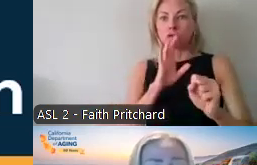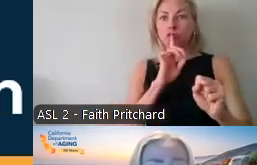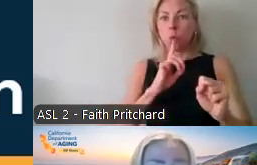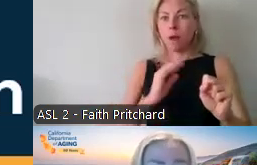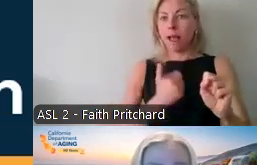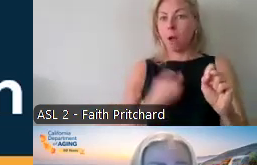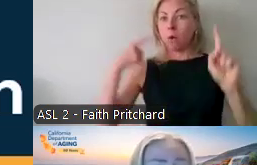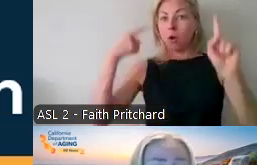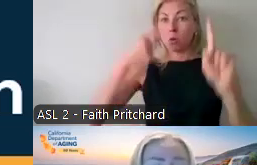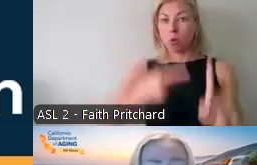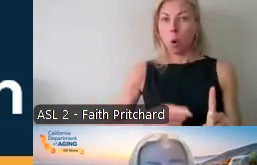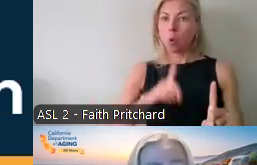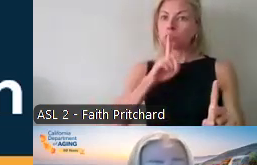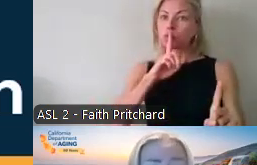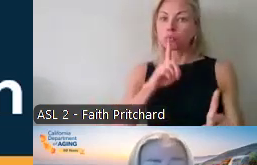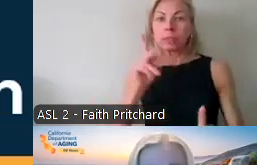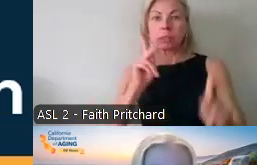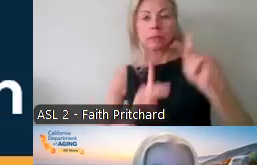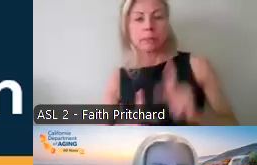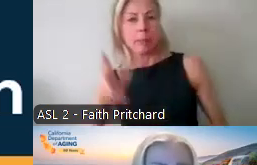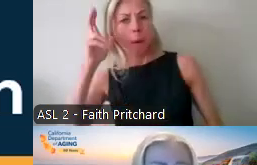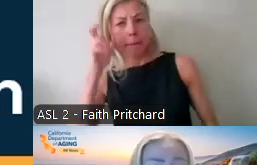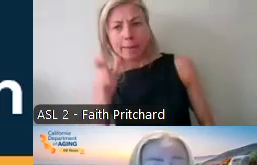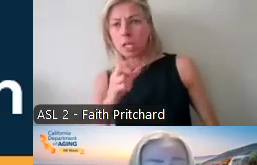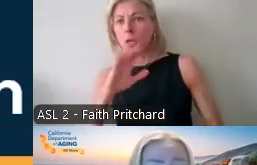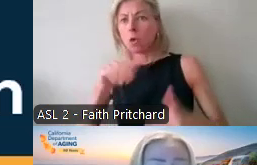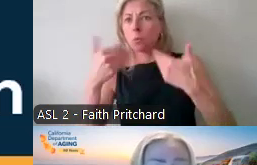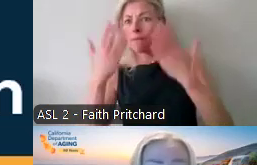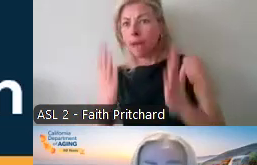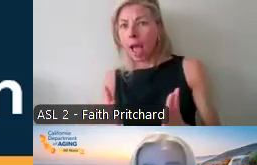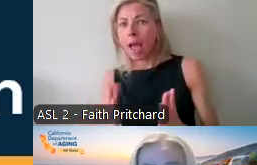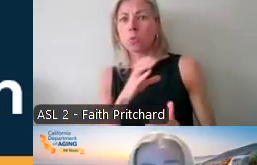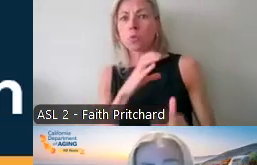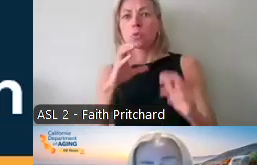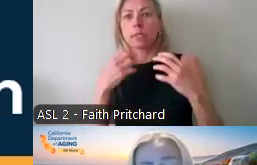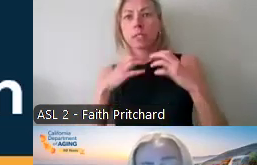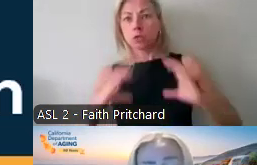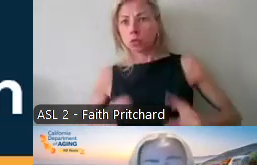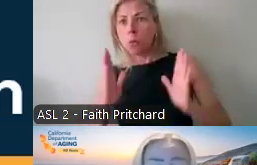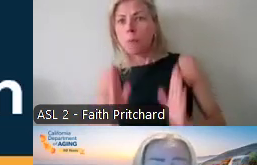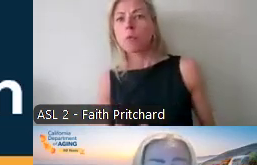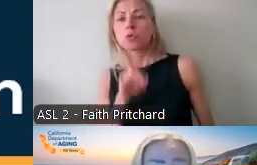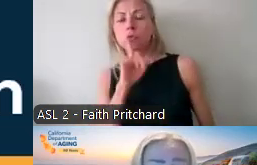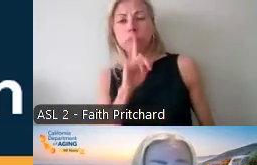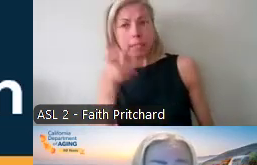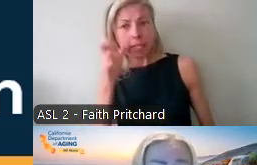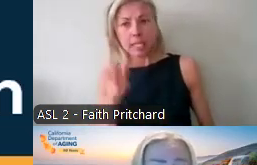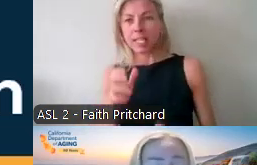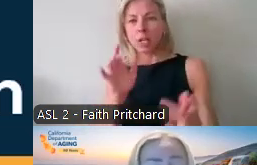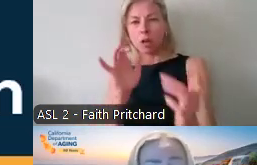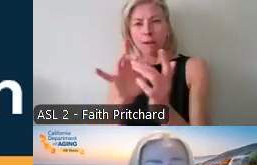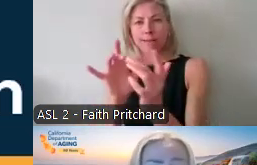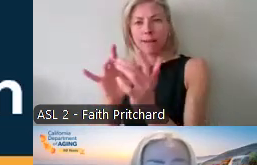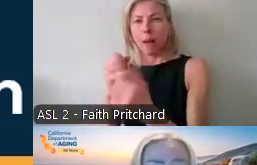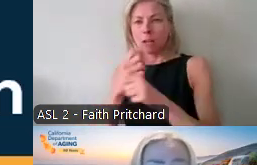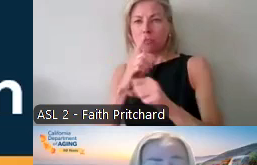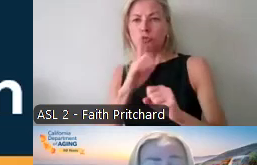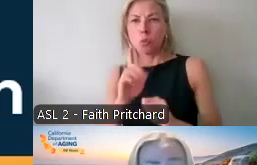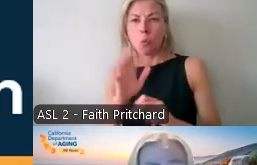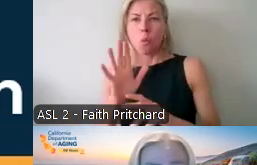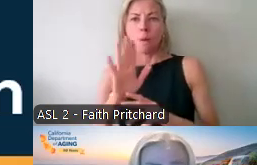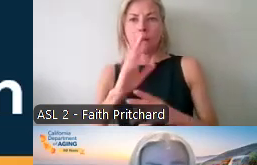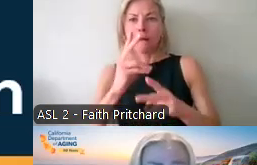from consumers, providers, organizations who serve older adults, people with disabilities, and their caregivers. So we can